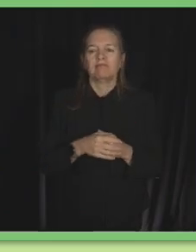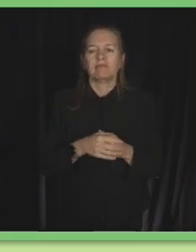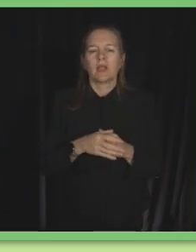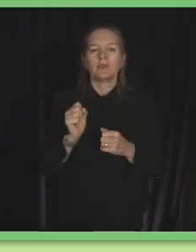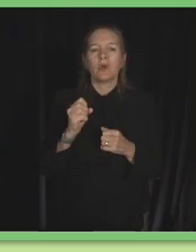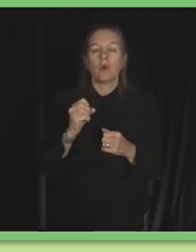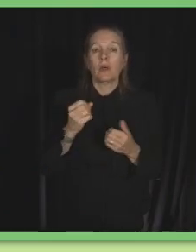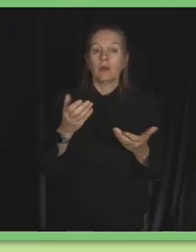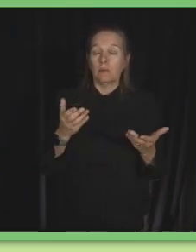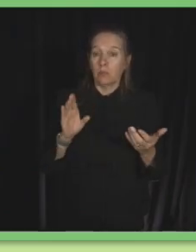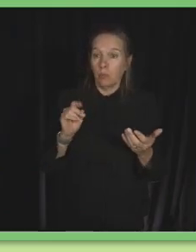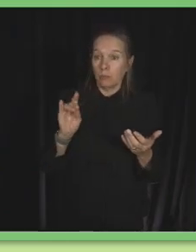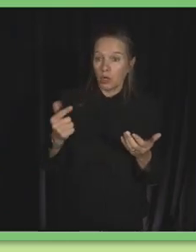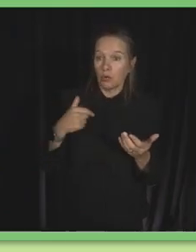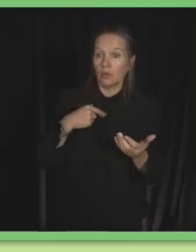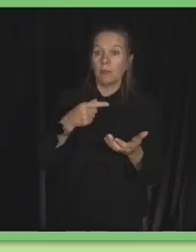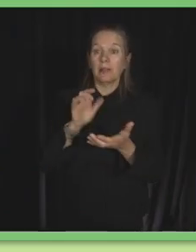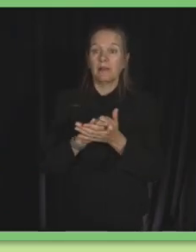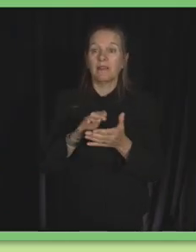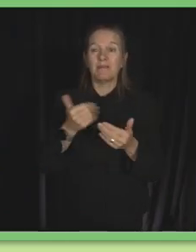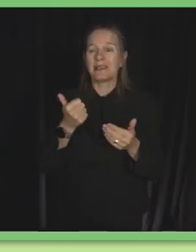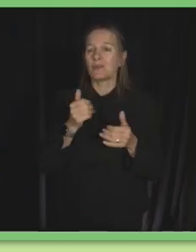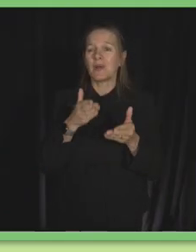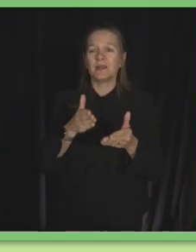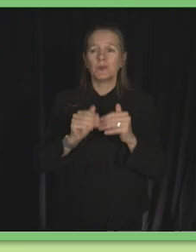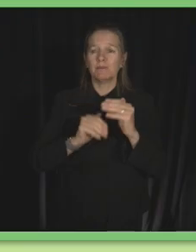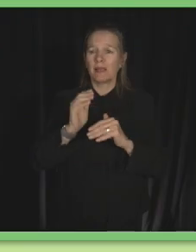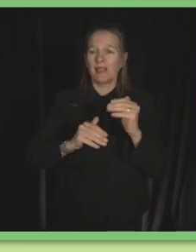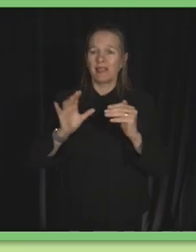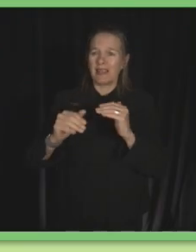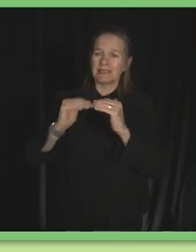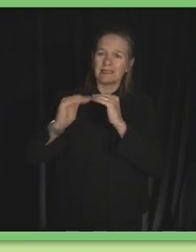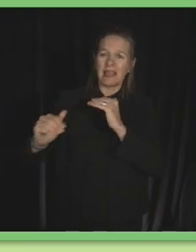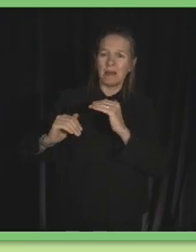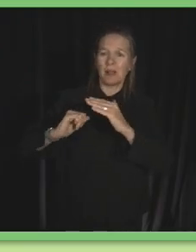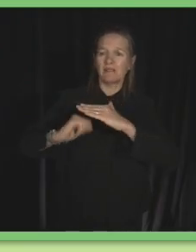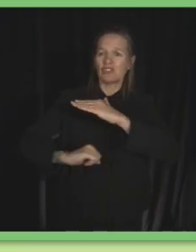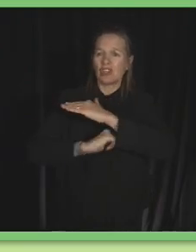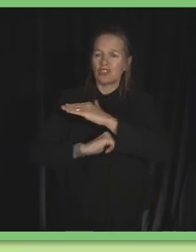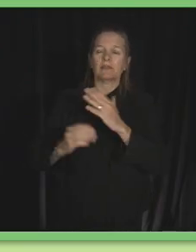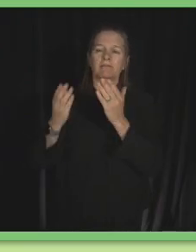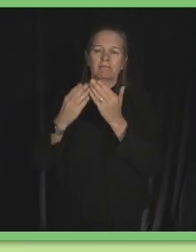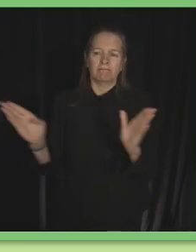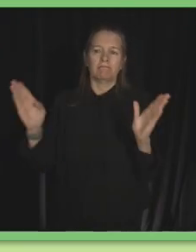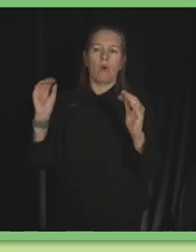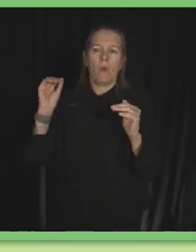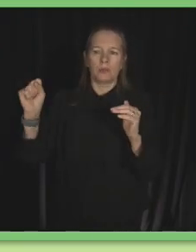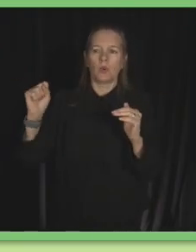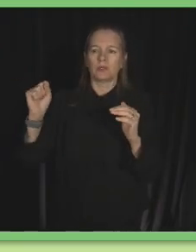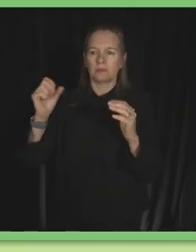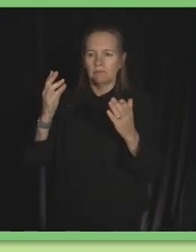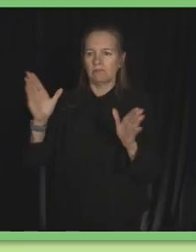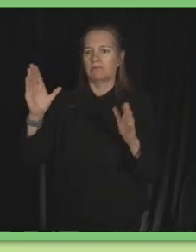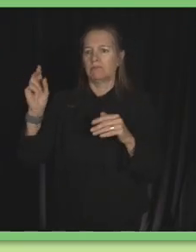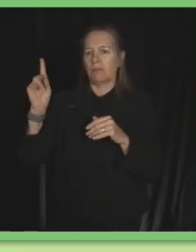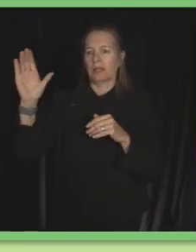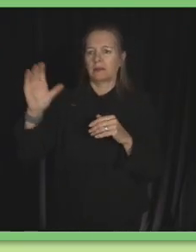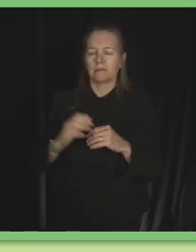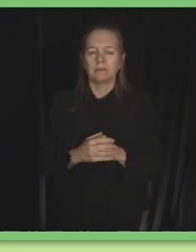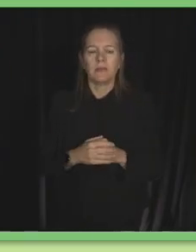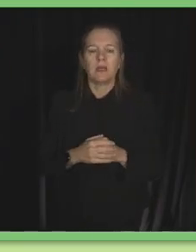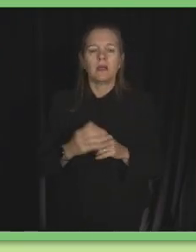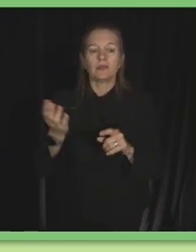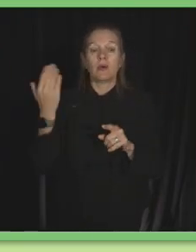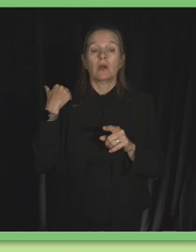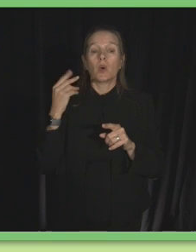that the best way to build sustainable infrastructure is to build in public. From running Kubernetes 1.3 back in 2016